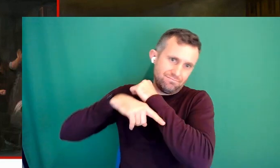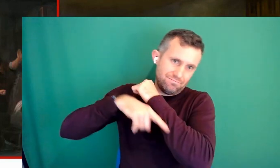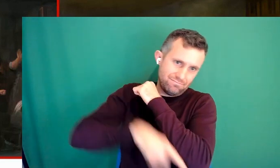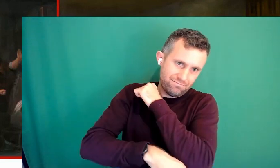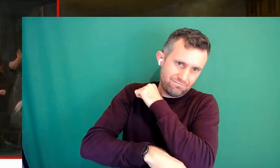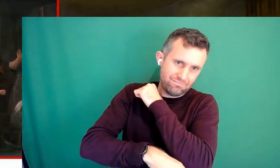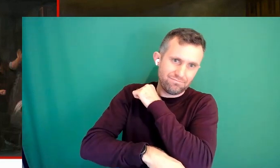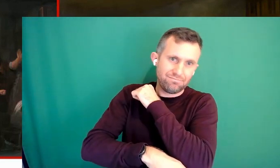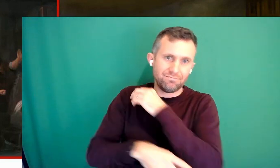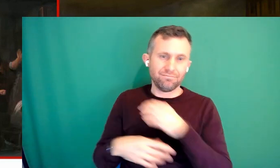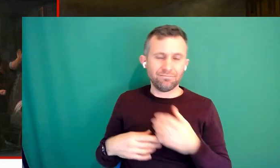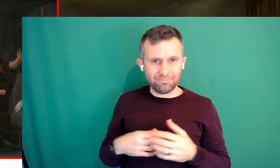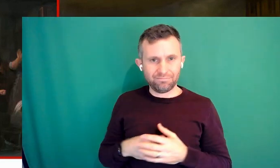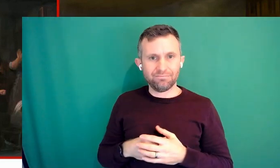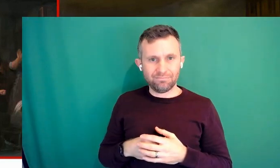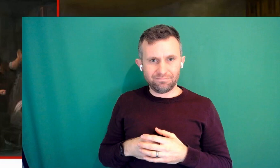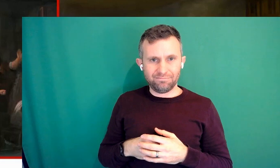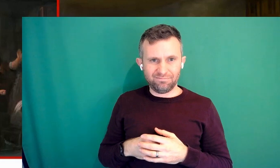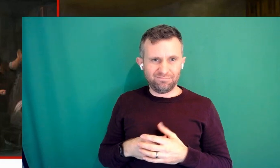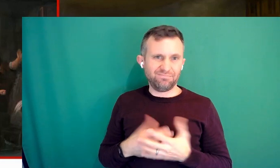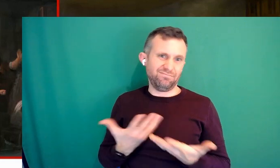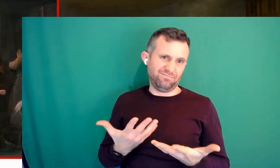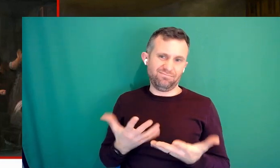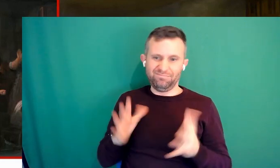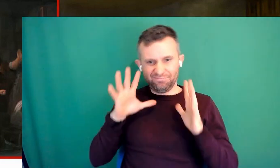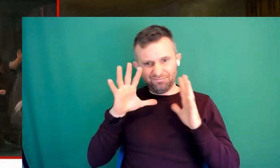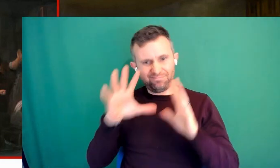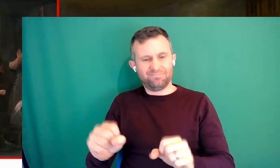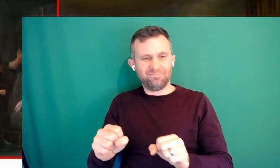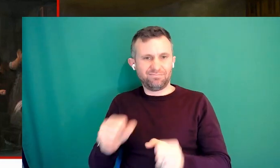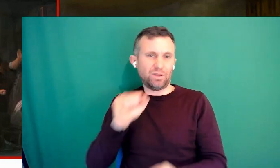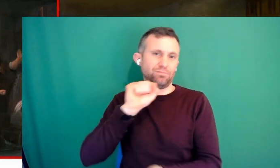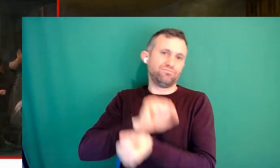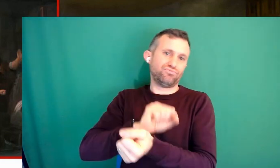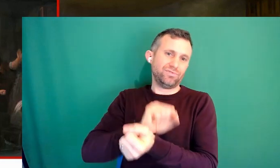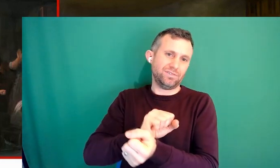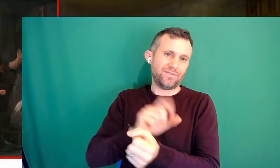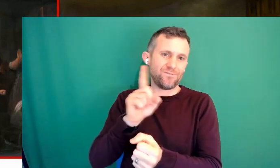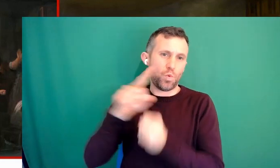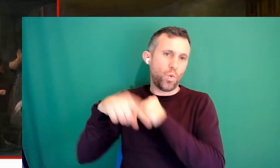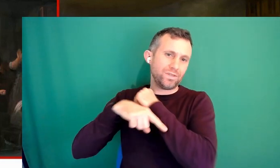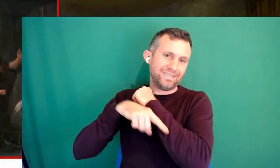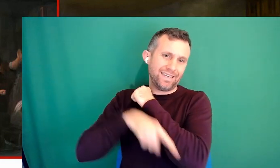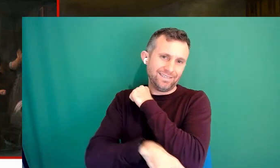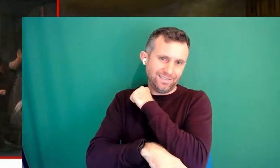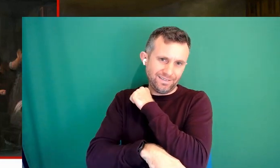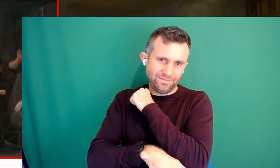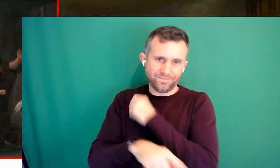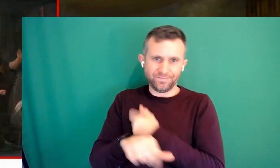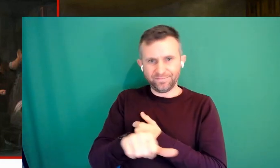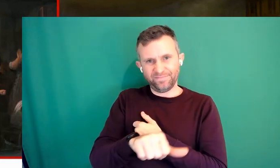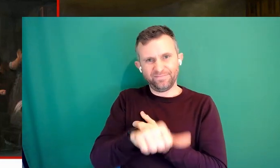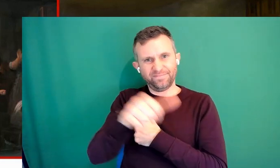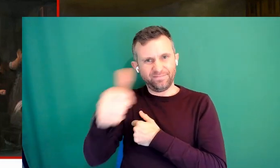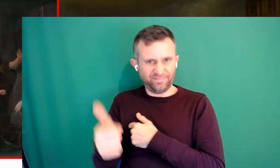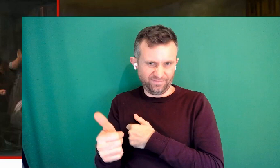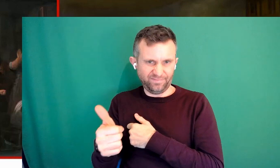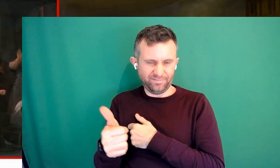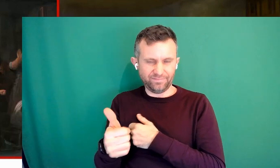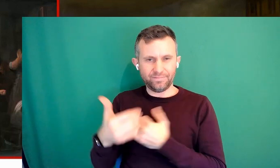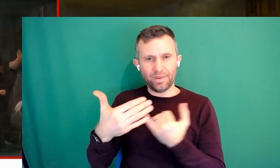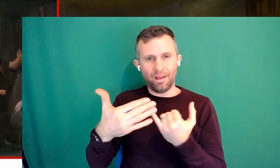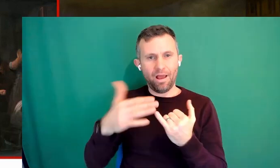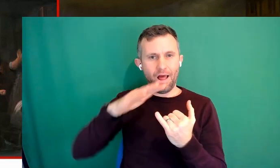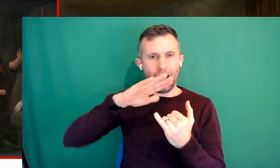The story is a cautionary tale, not about a real individual,